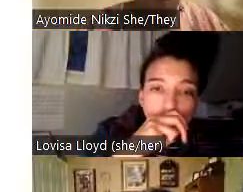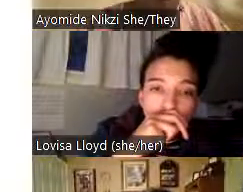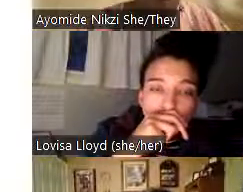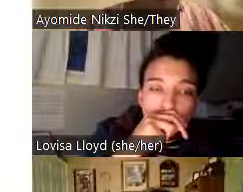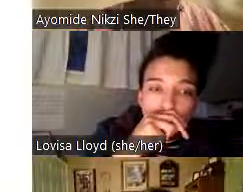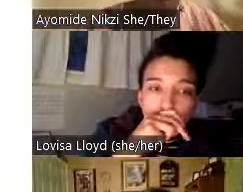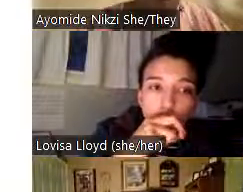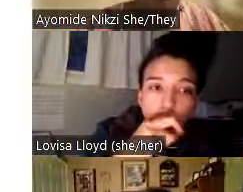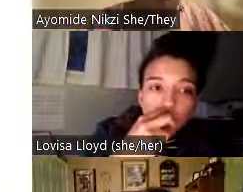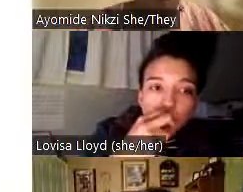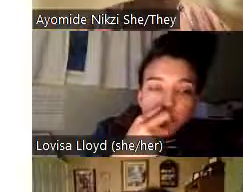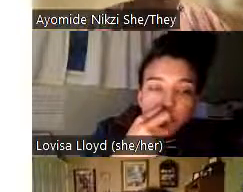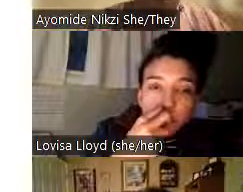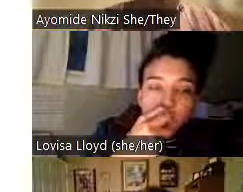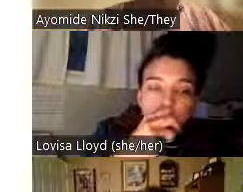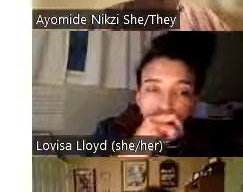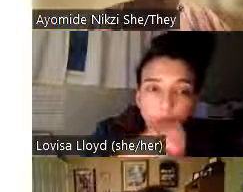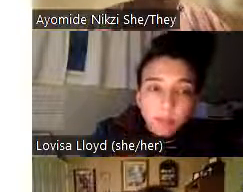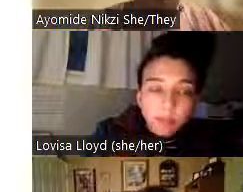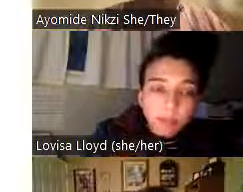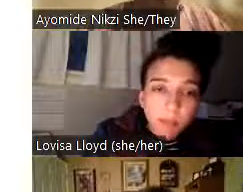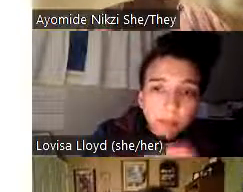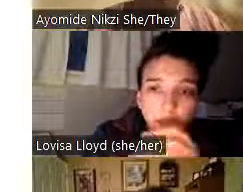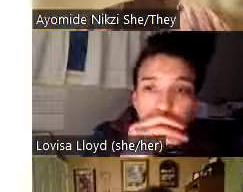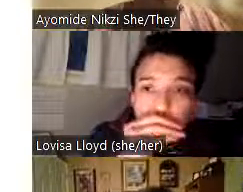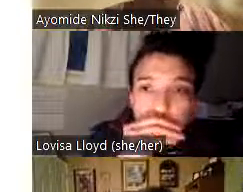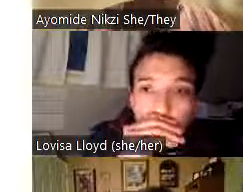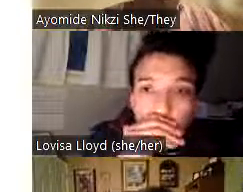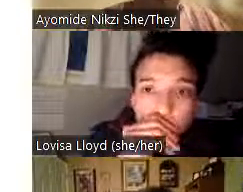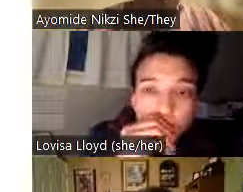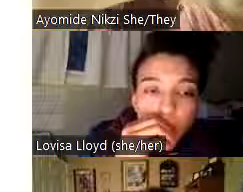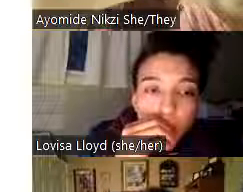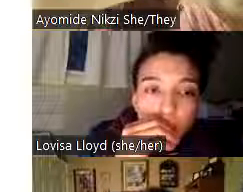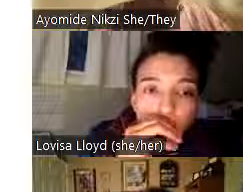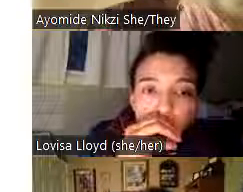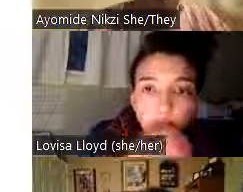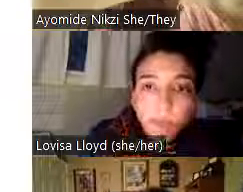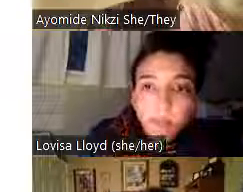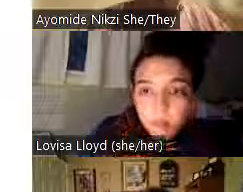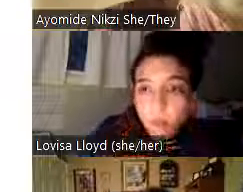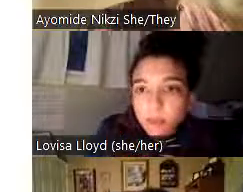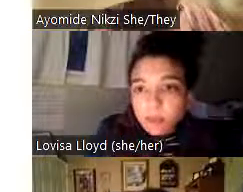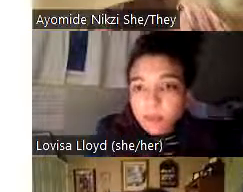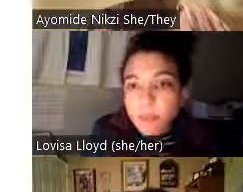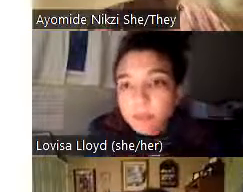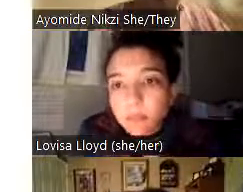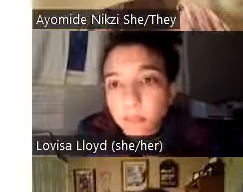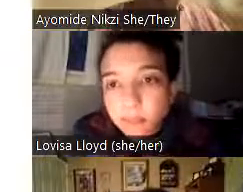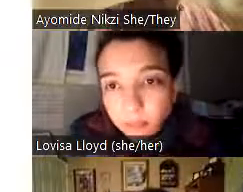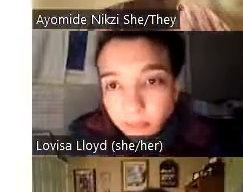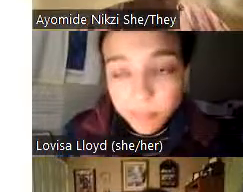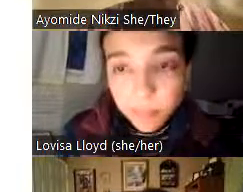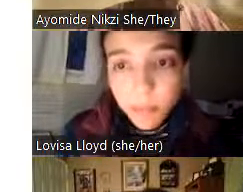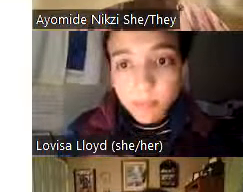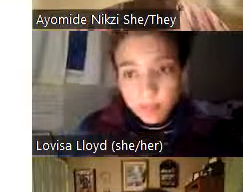here. Model appropriate behavior, treating everyone with dignity and respect, and promoting an ethical, equitable, and